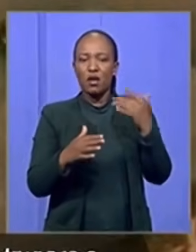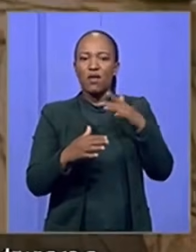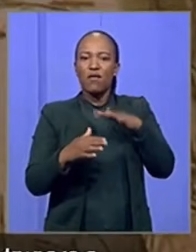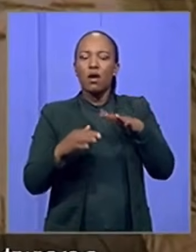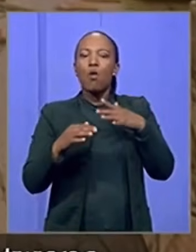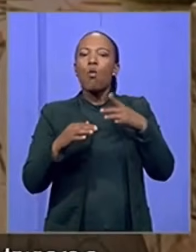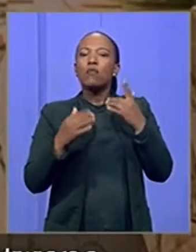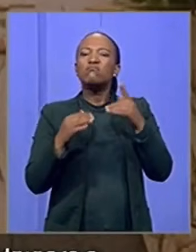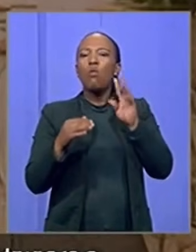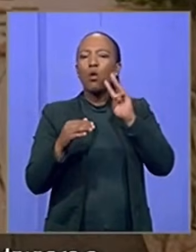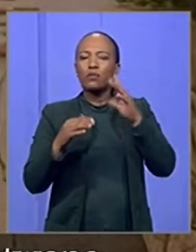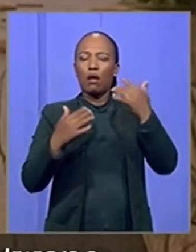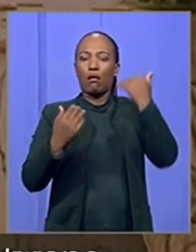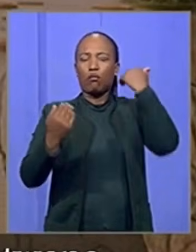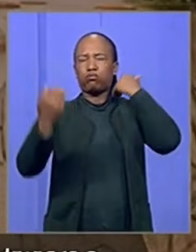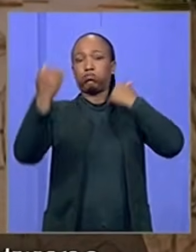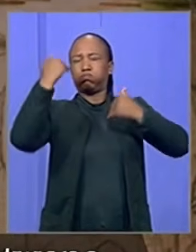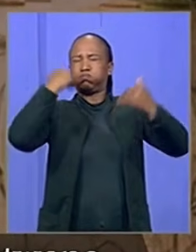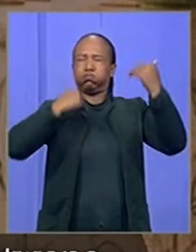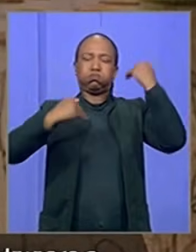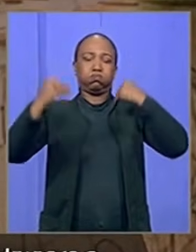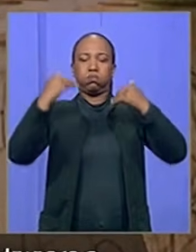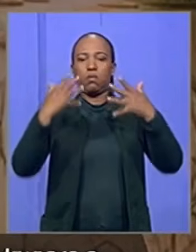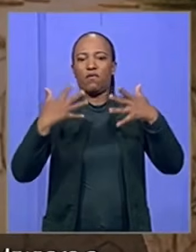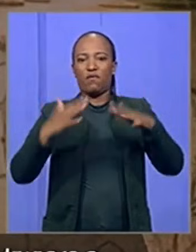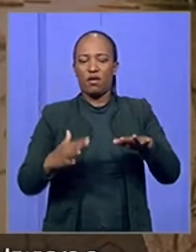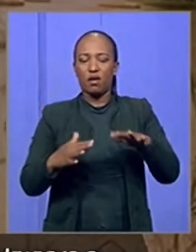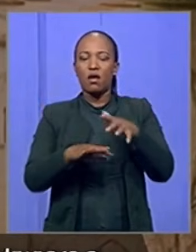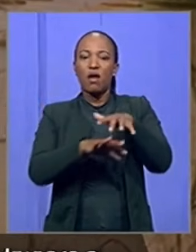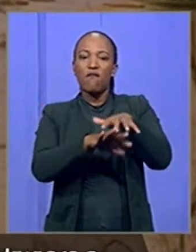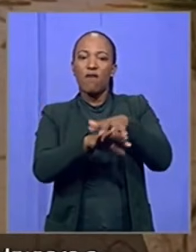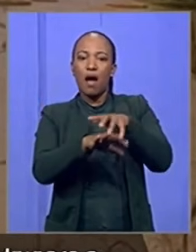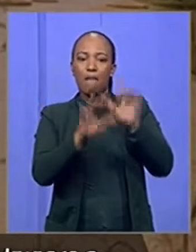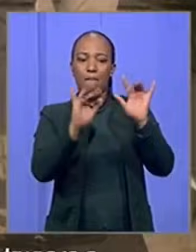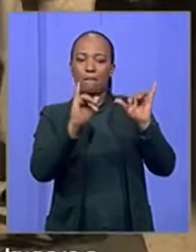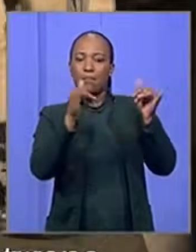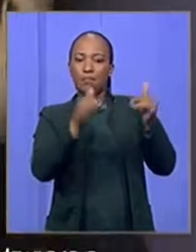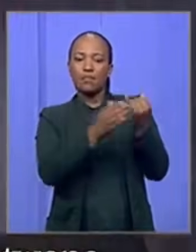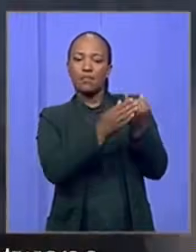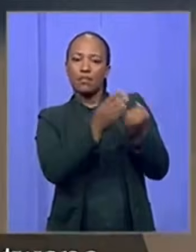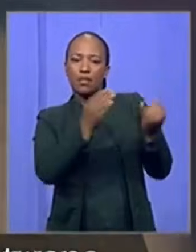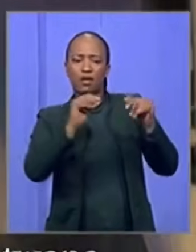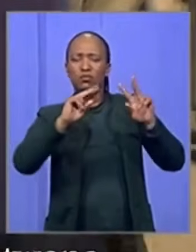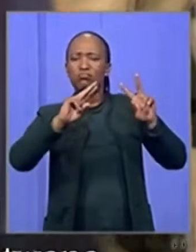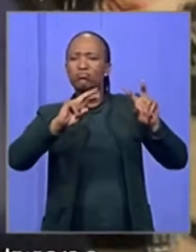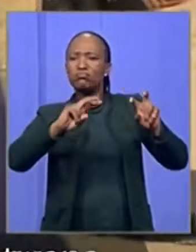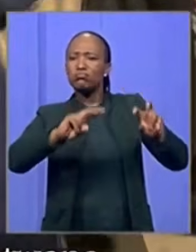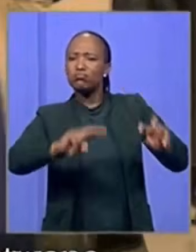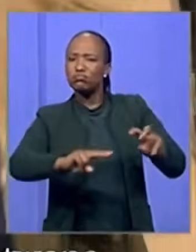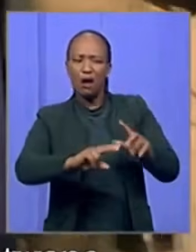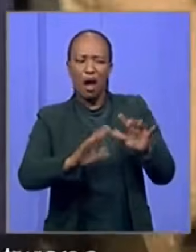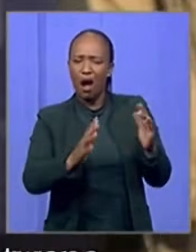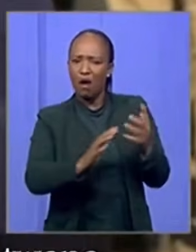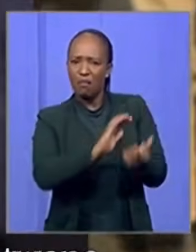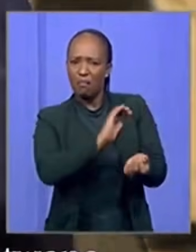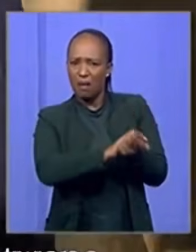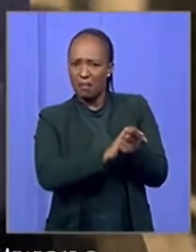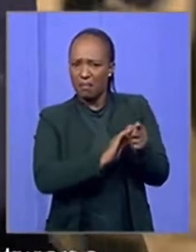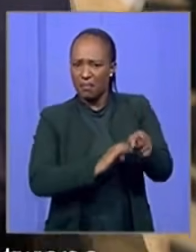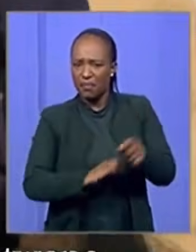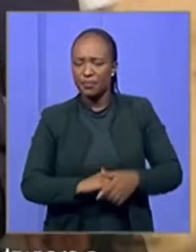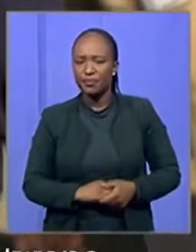sekolo ka Pherekgong. Go sa le jalo feme ya molao e ikemetseng e etsa diphuputso ho fumana sesosa sa ketsahalo eo. There were no